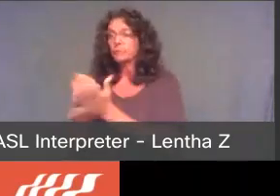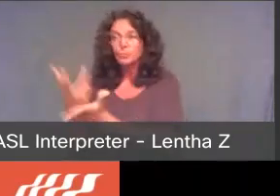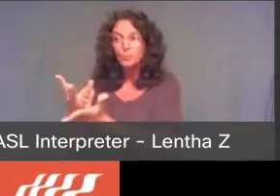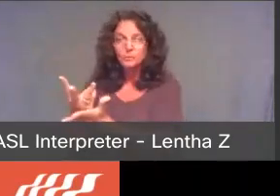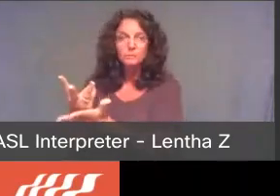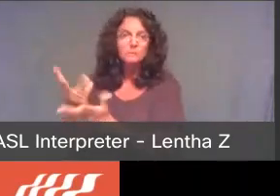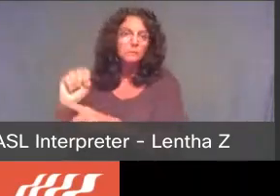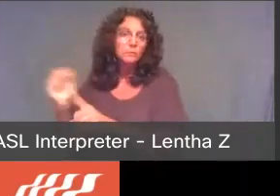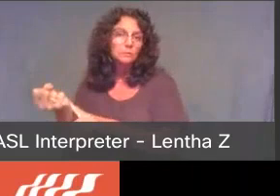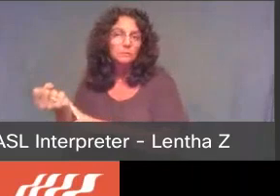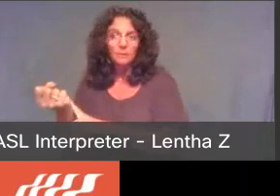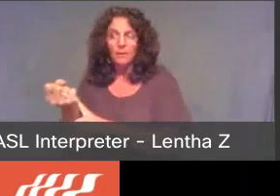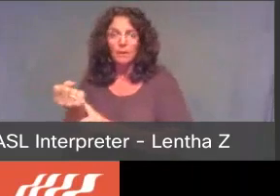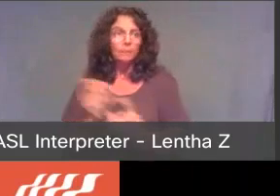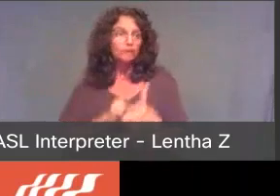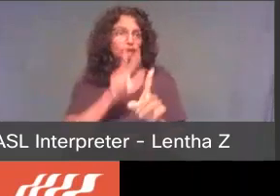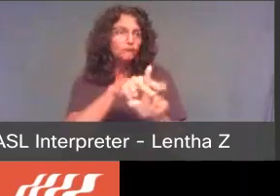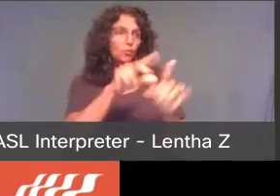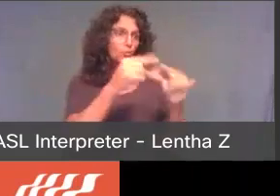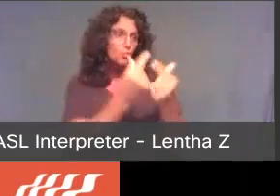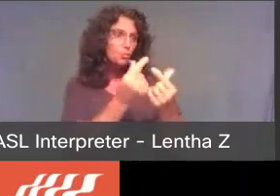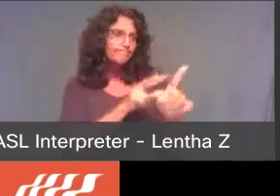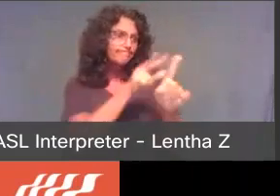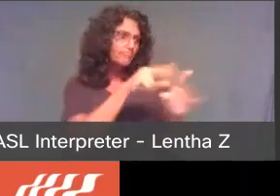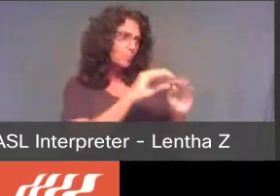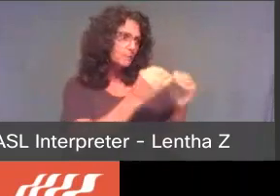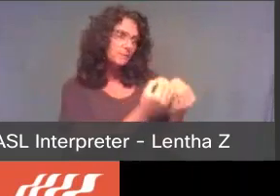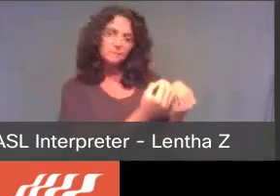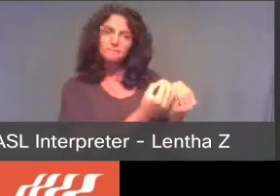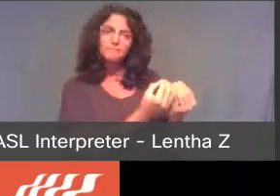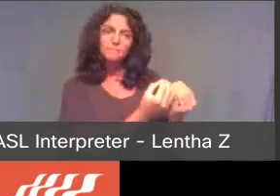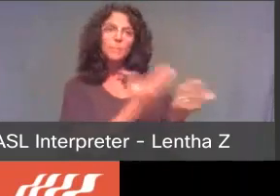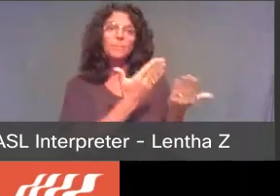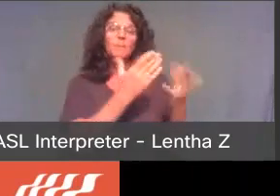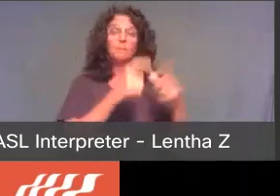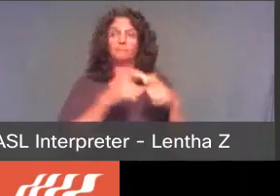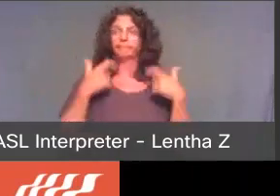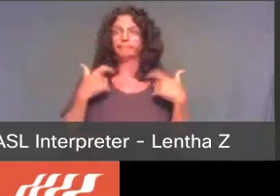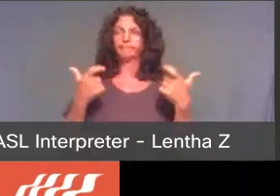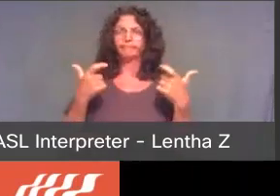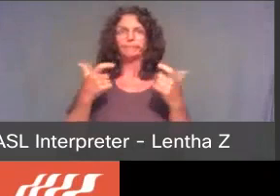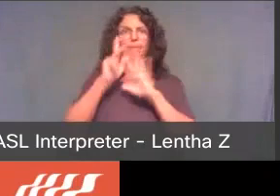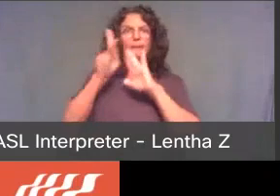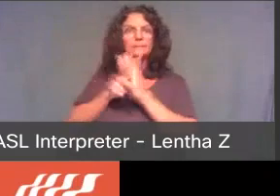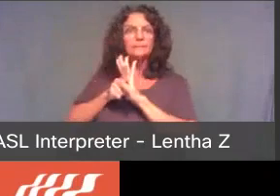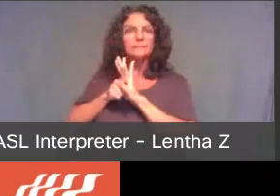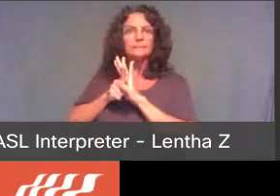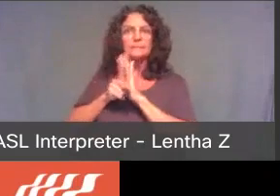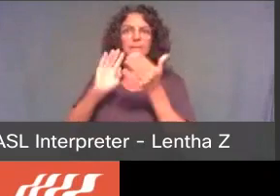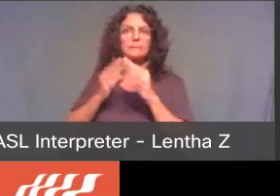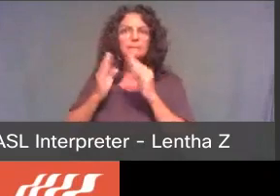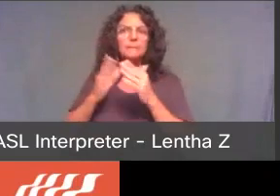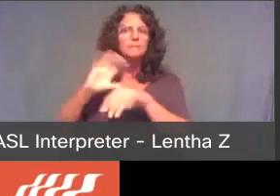apply it to groups or organizations we're a part of, or even within bigger contexts of policy and community organizing.